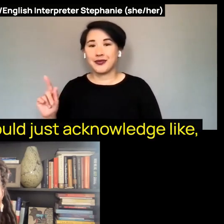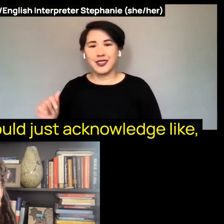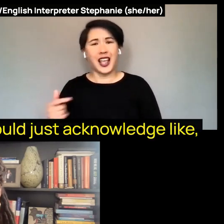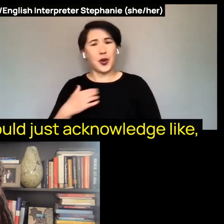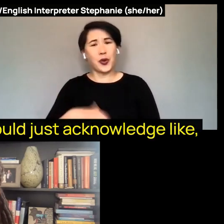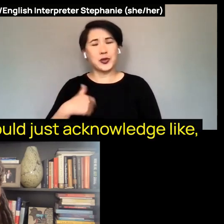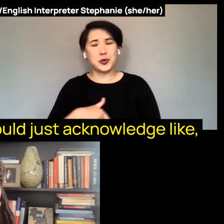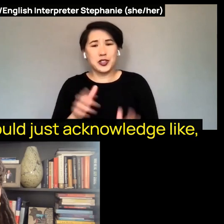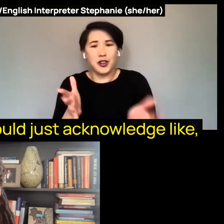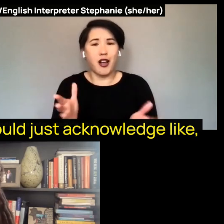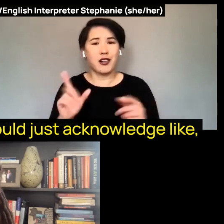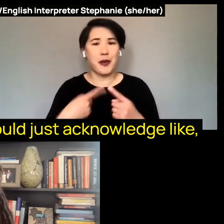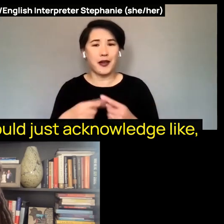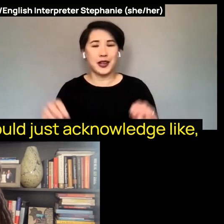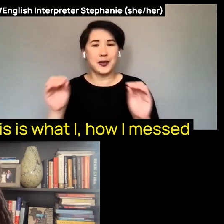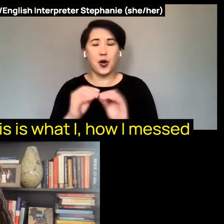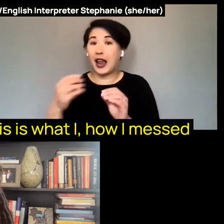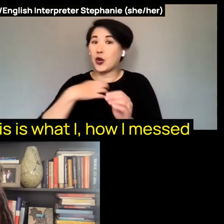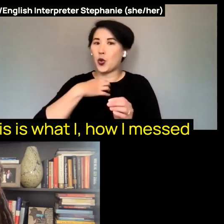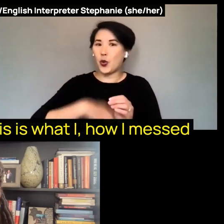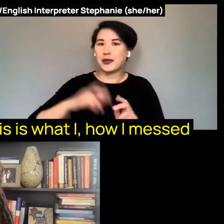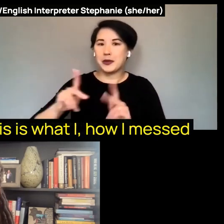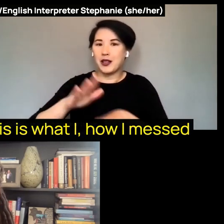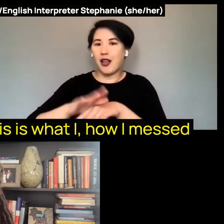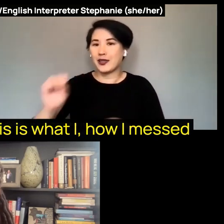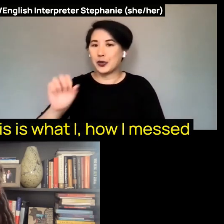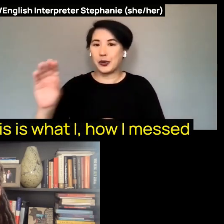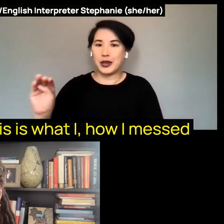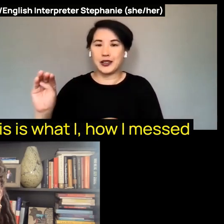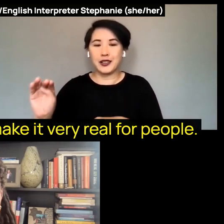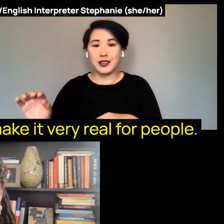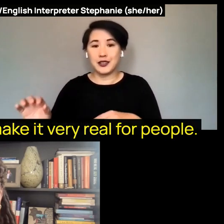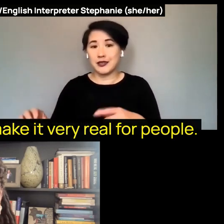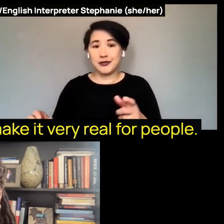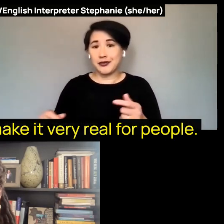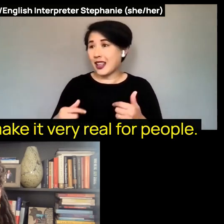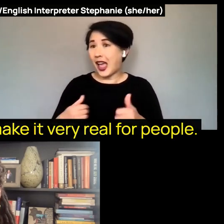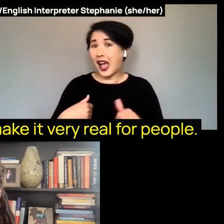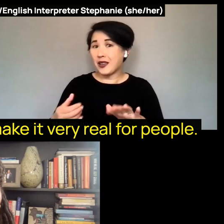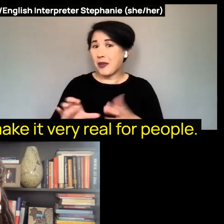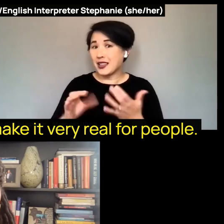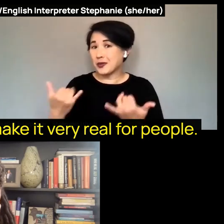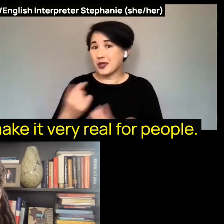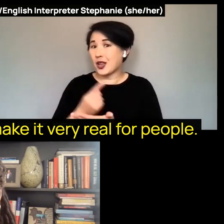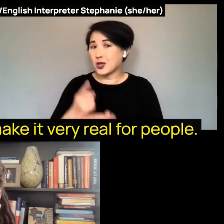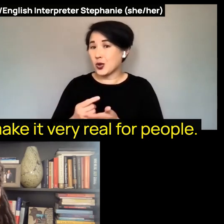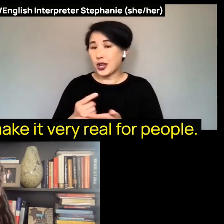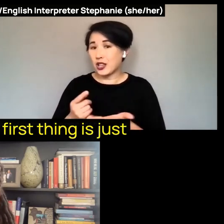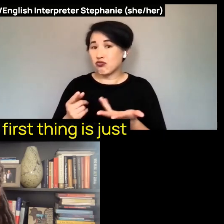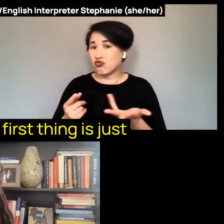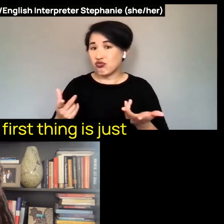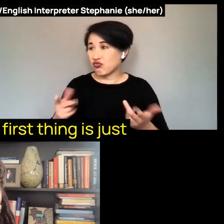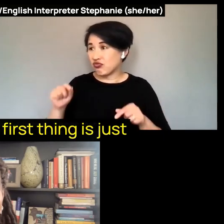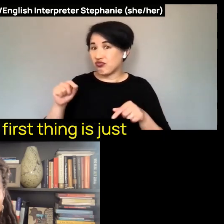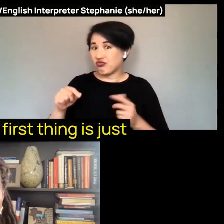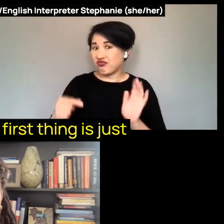people would on social media would just acknowledge, like, this is, you know, this is where how I messed up this week. You know, make it very real for people. I